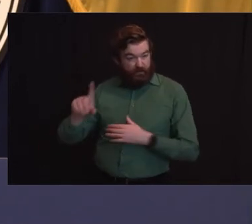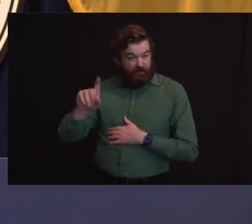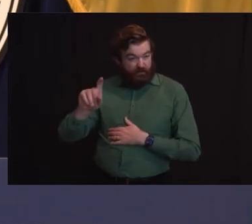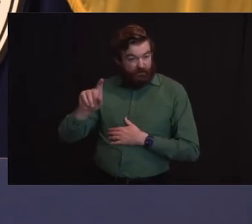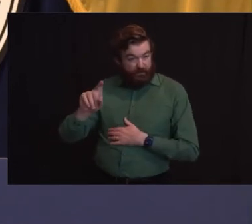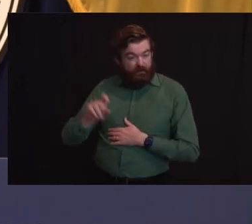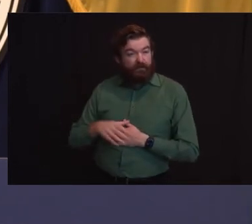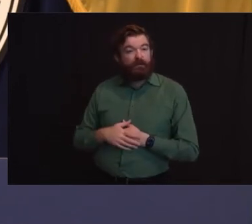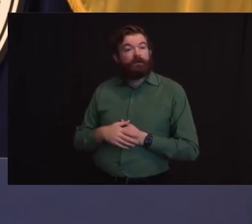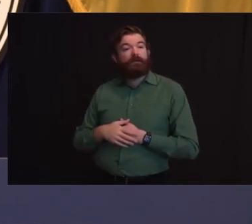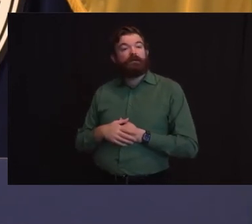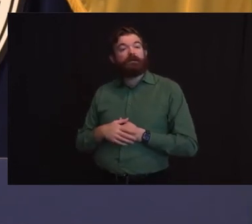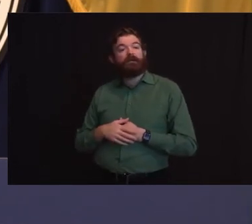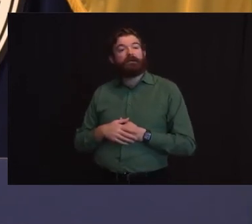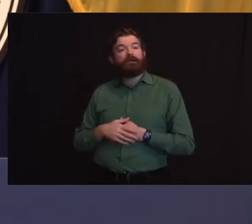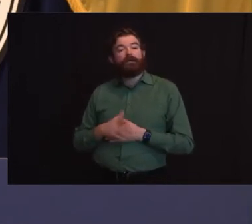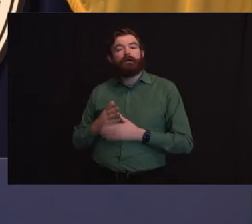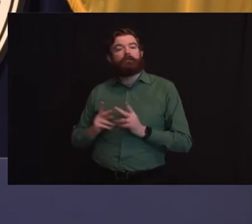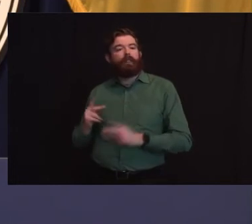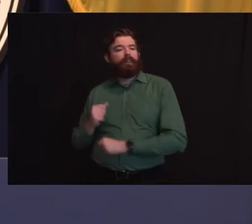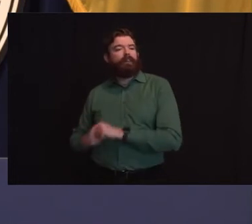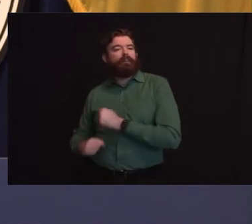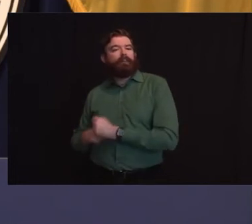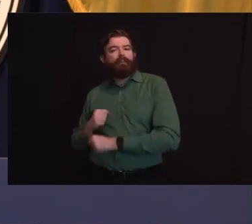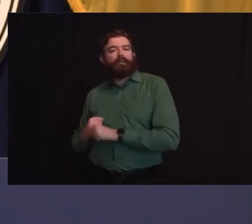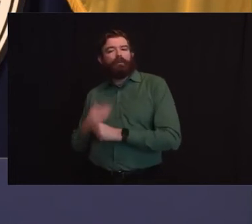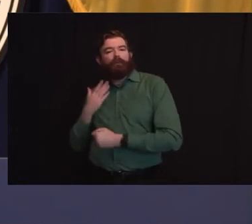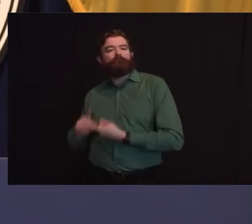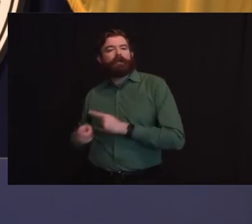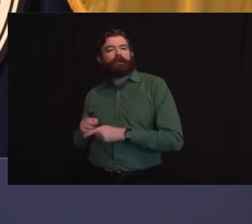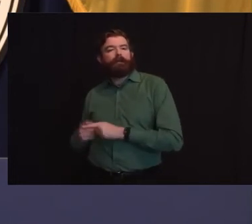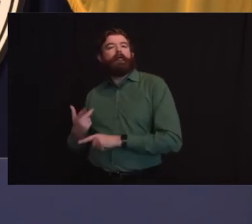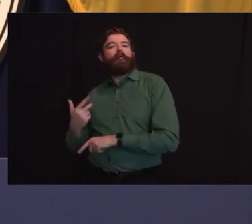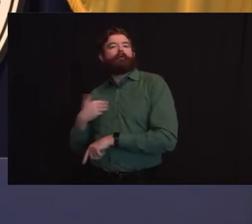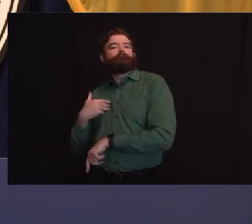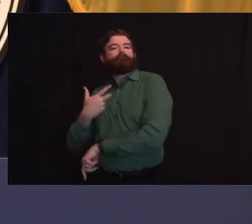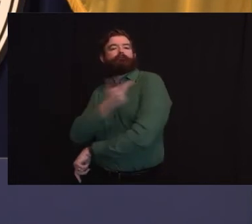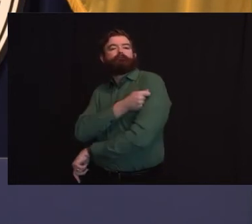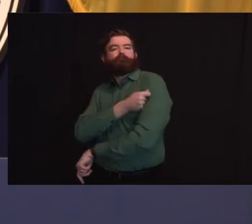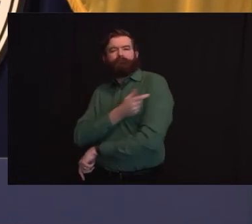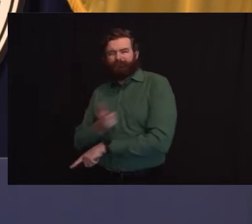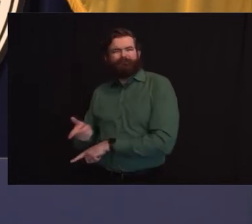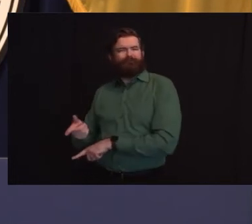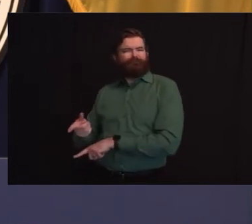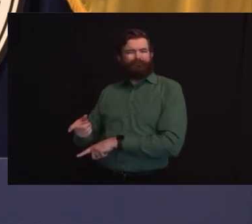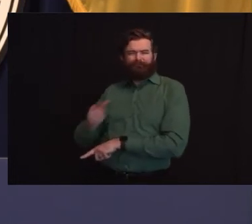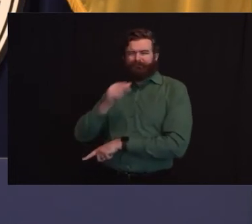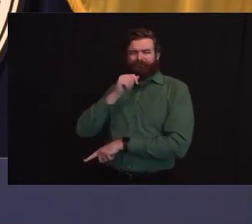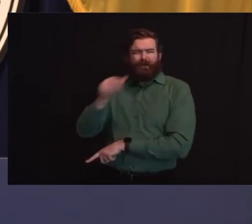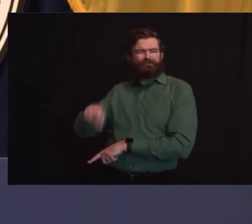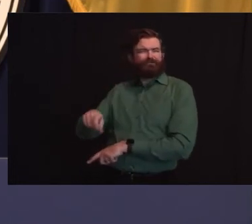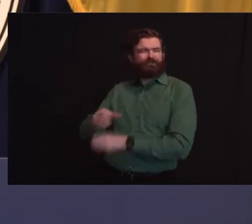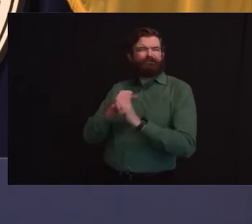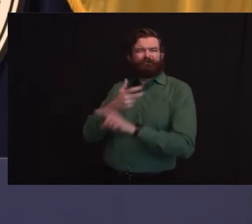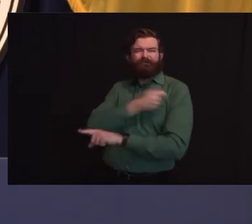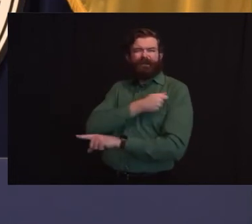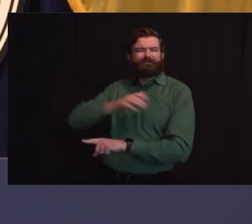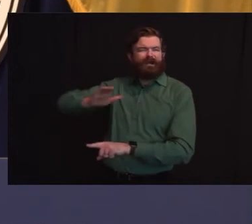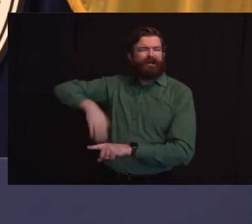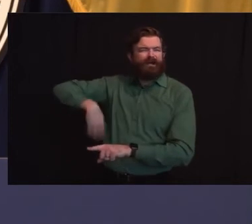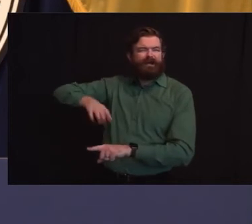gotten vaccinated despite being ineligible under the current state guidelines. How is the state working to prevent preferential treatment and, quote, line